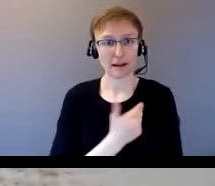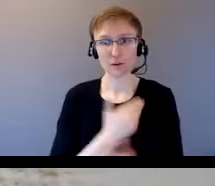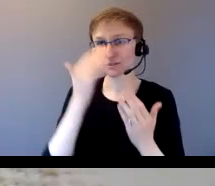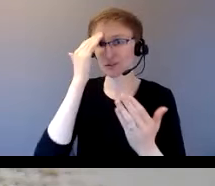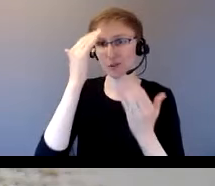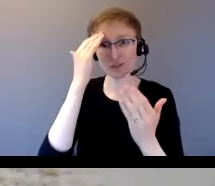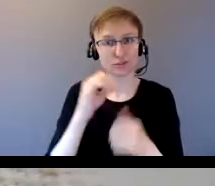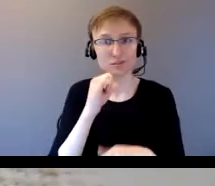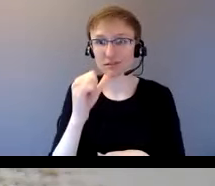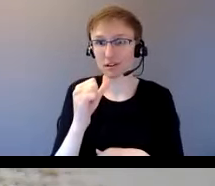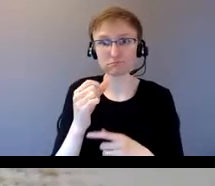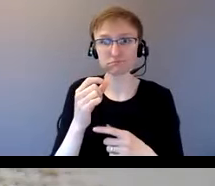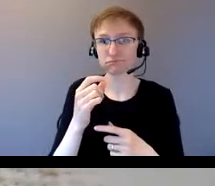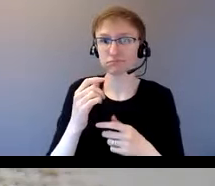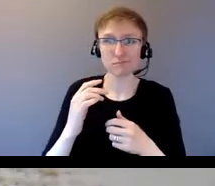all seniors.